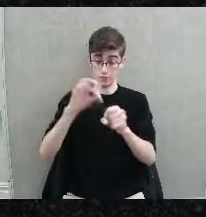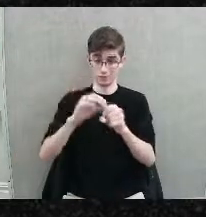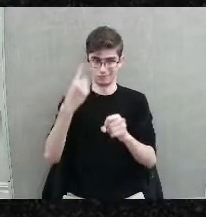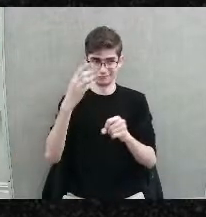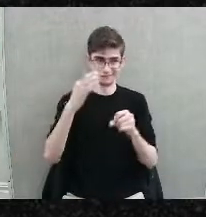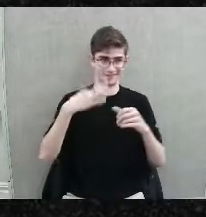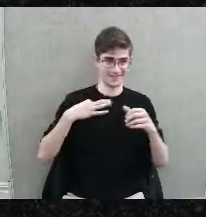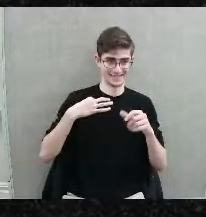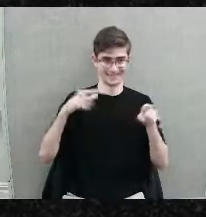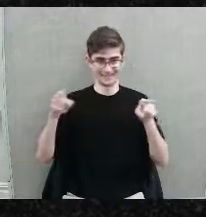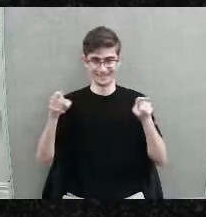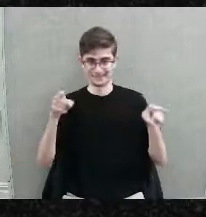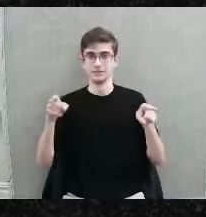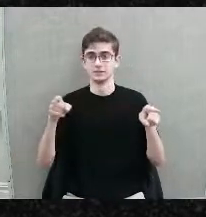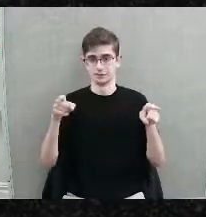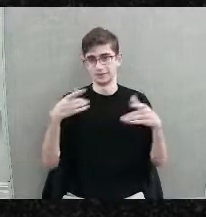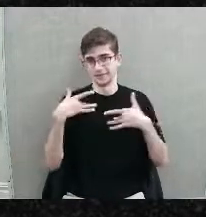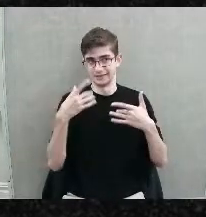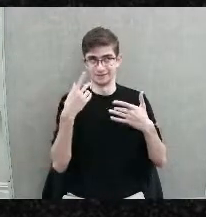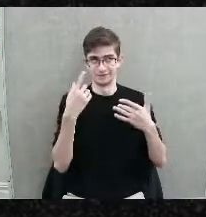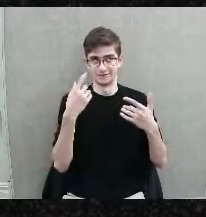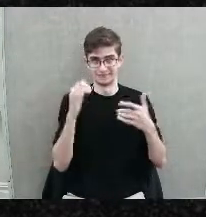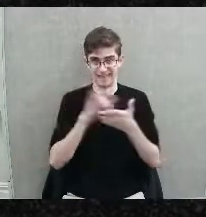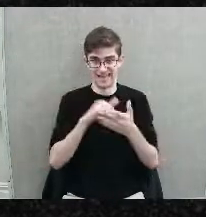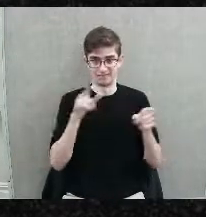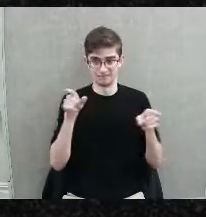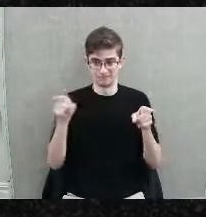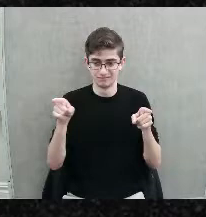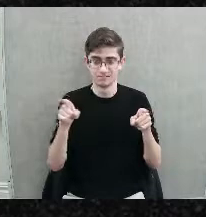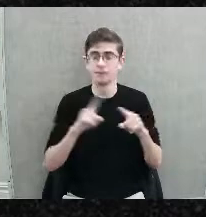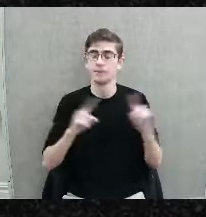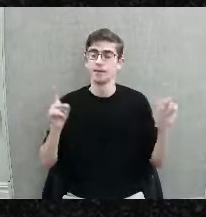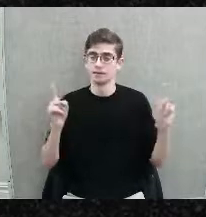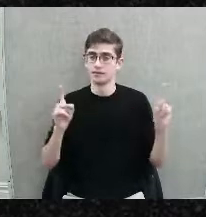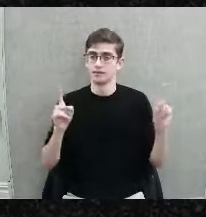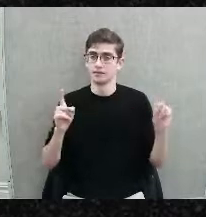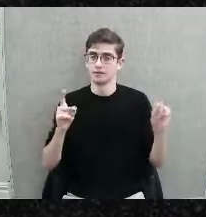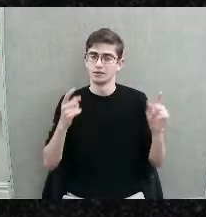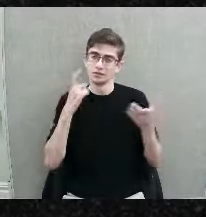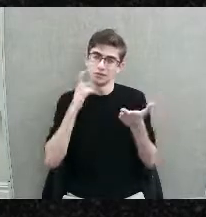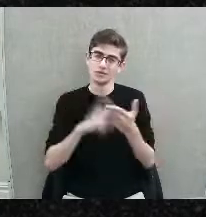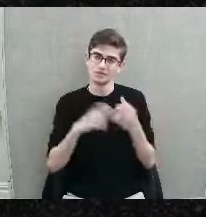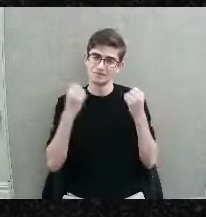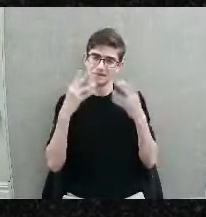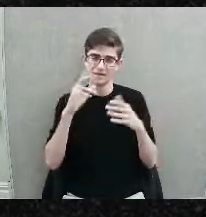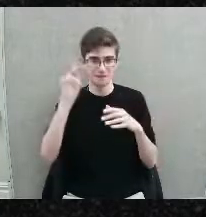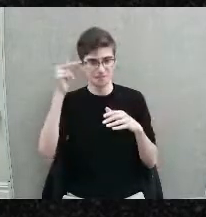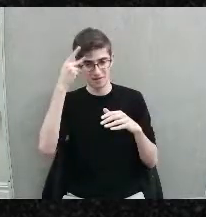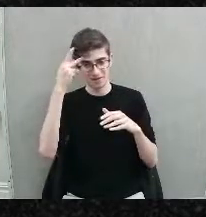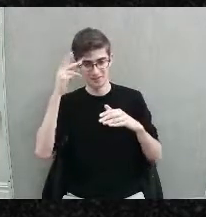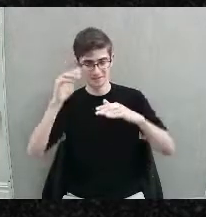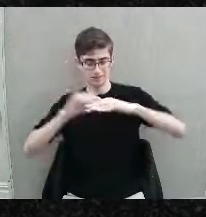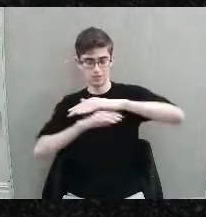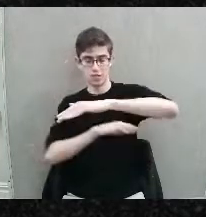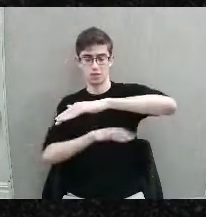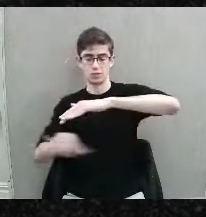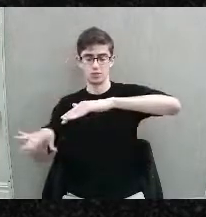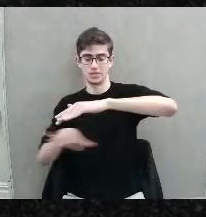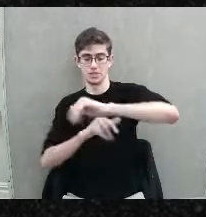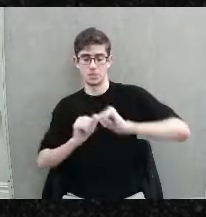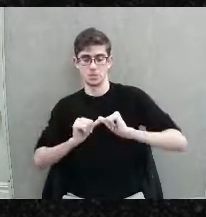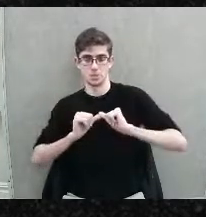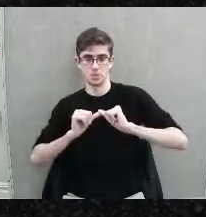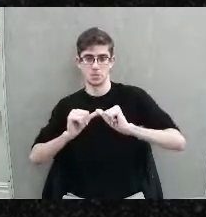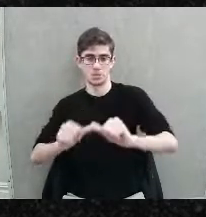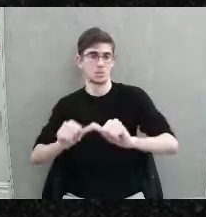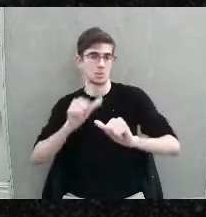with, there's a lot of politics that have just sort of plugged along in a lot of